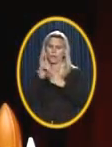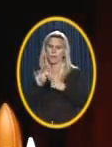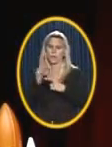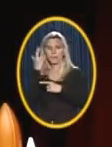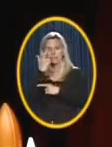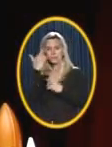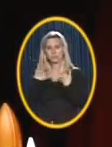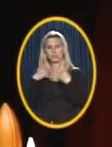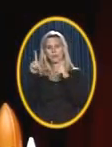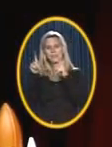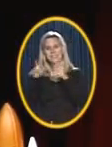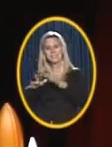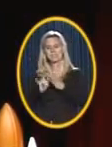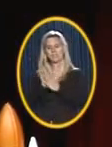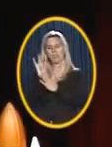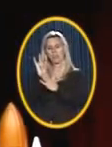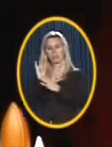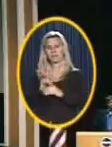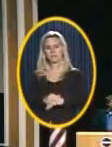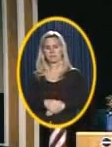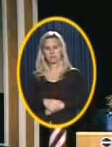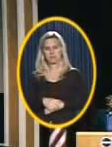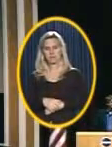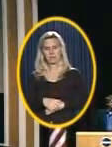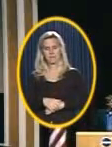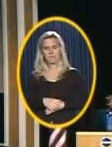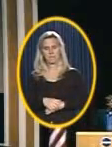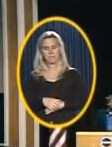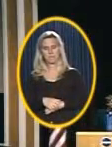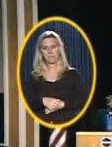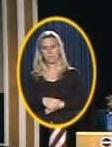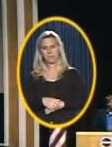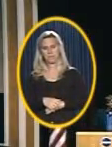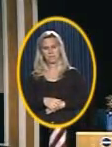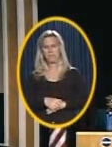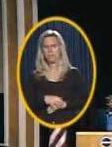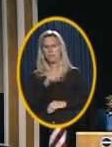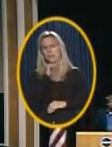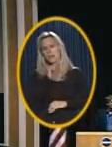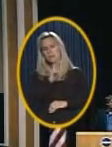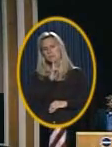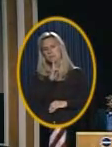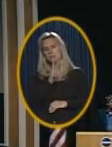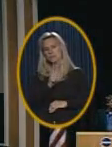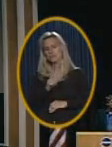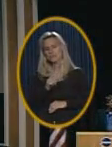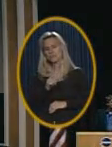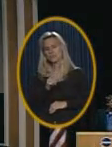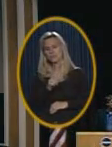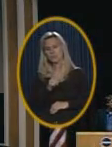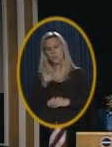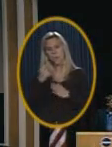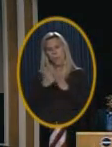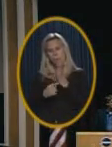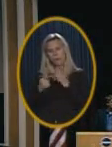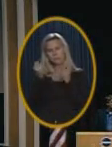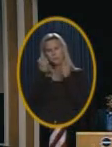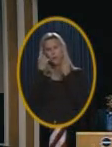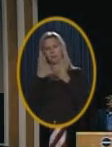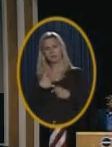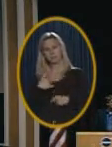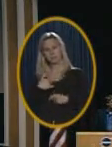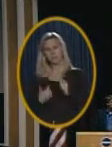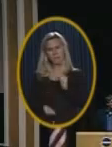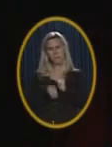flight. John, you want to add anything to that? I'm not sure what I was surprised about